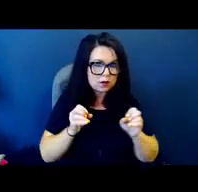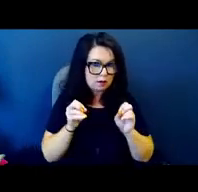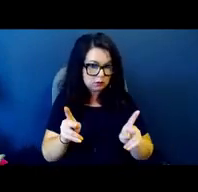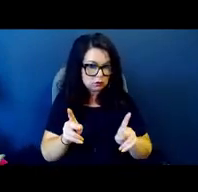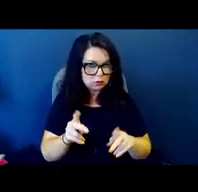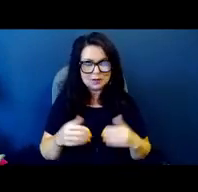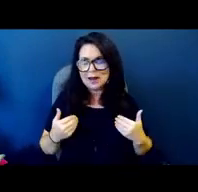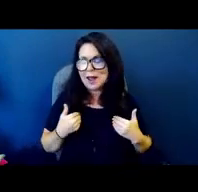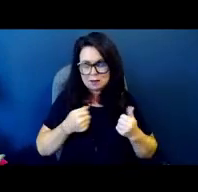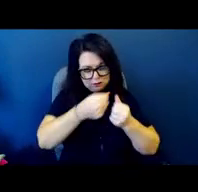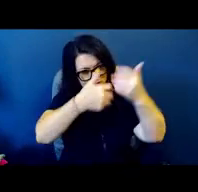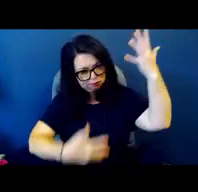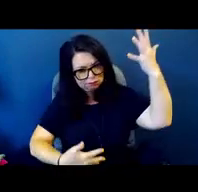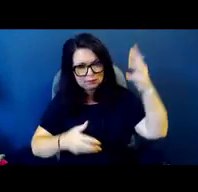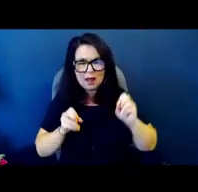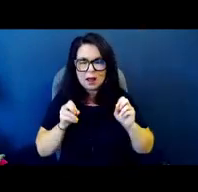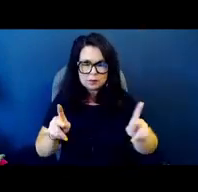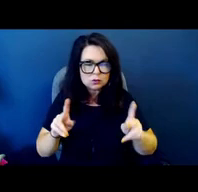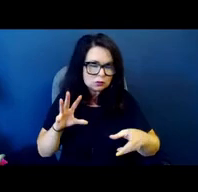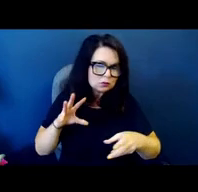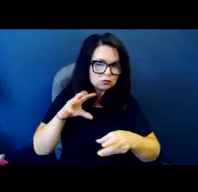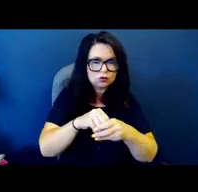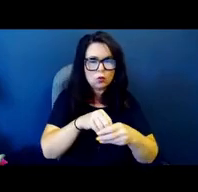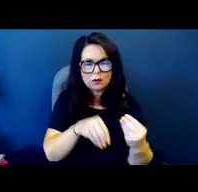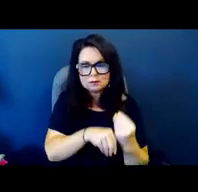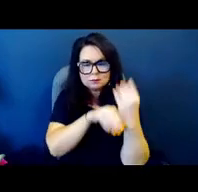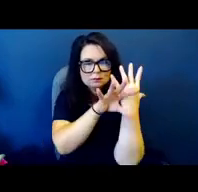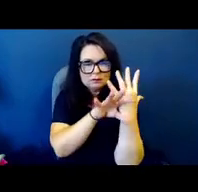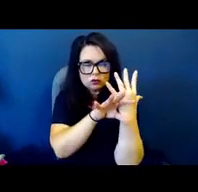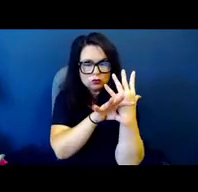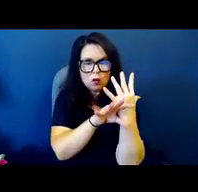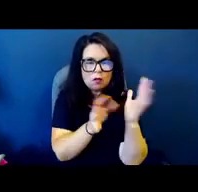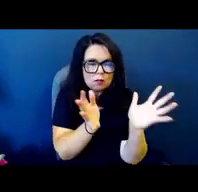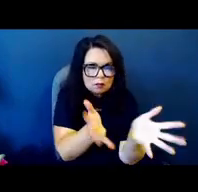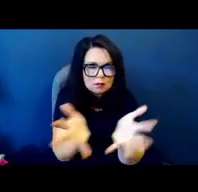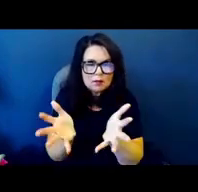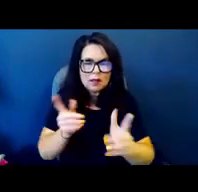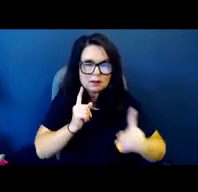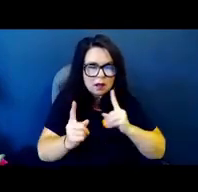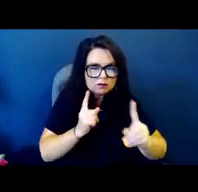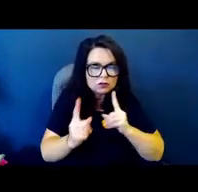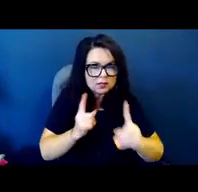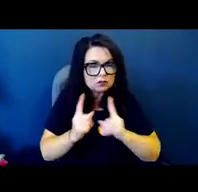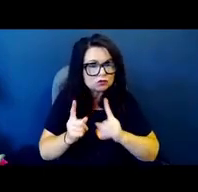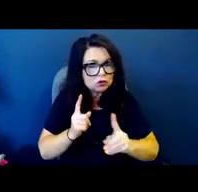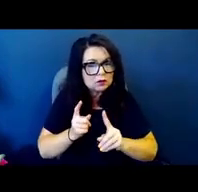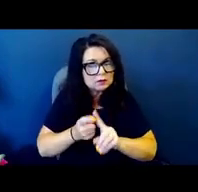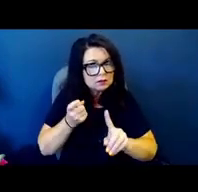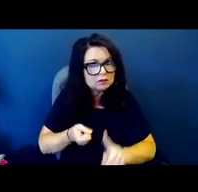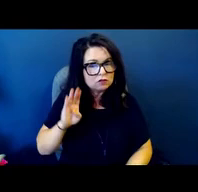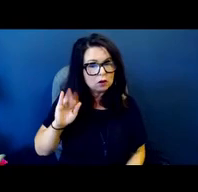to join conversations virtually that Biden is having. So I would